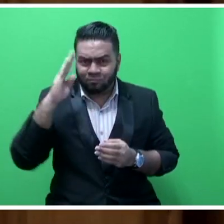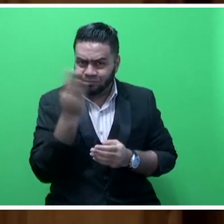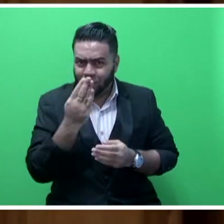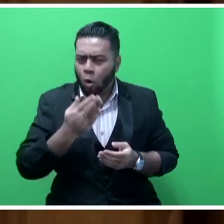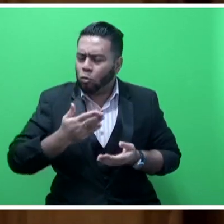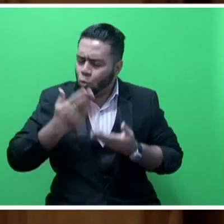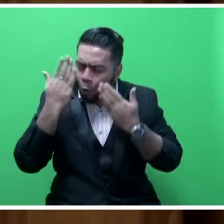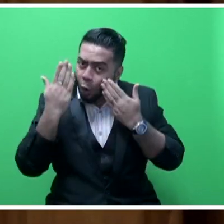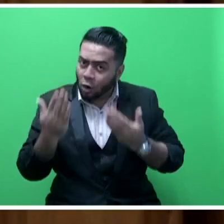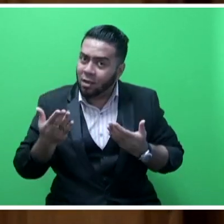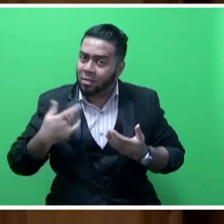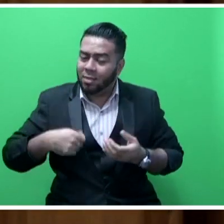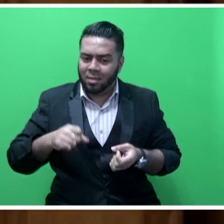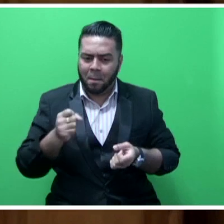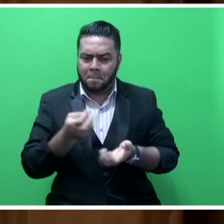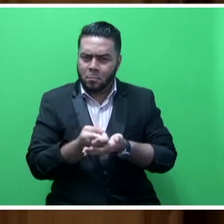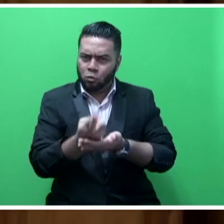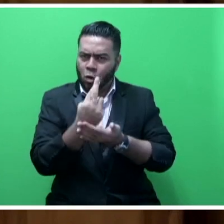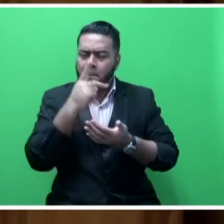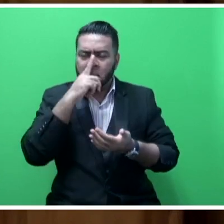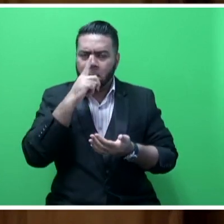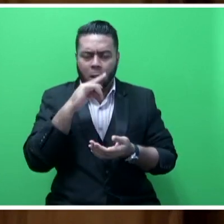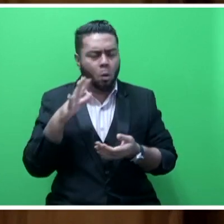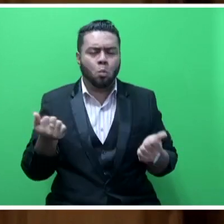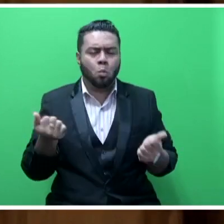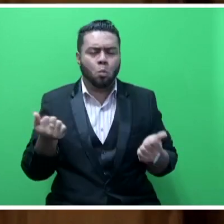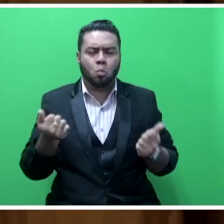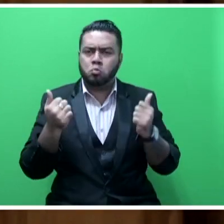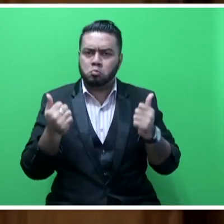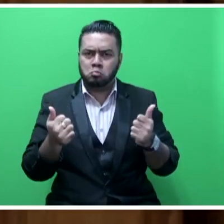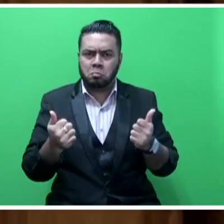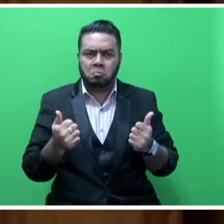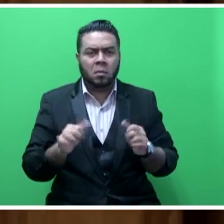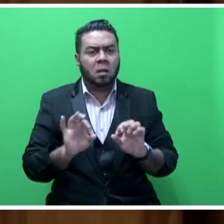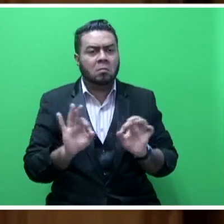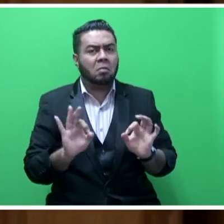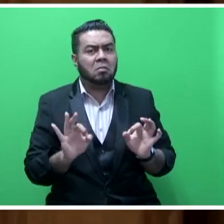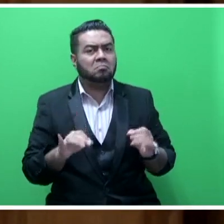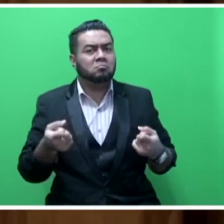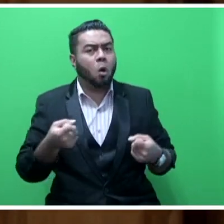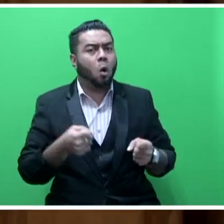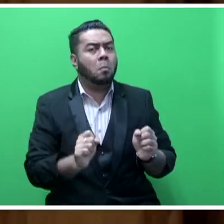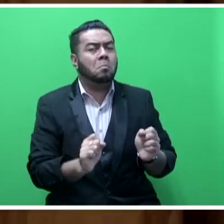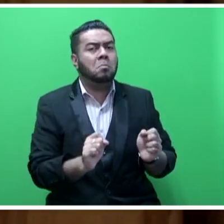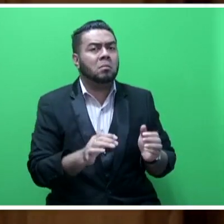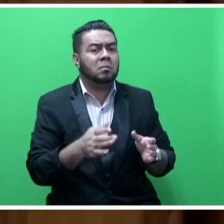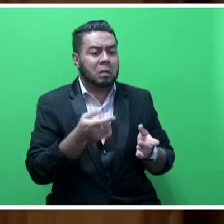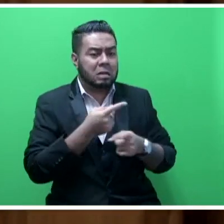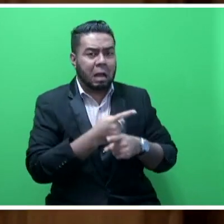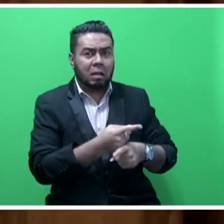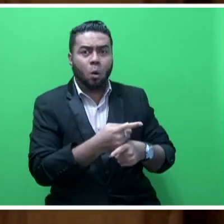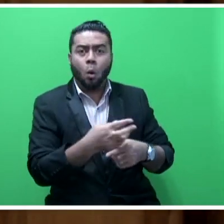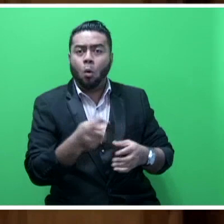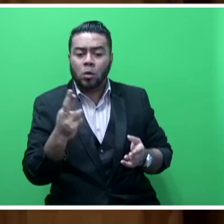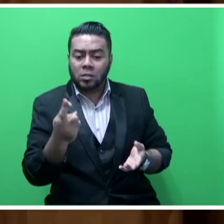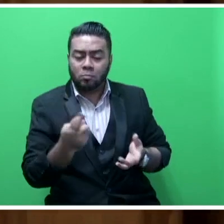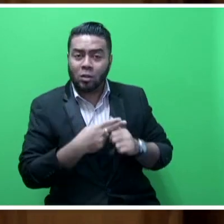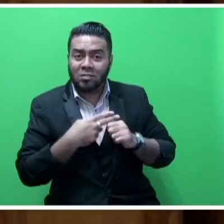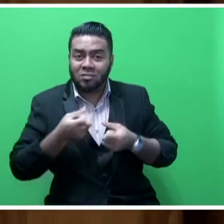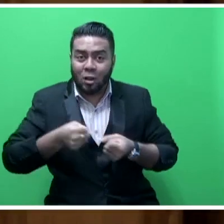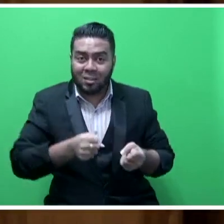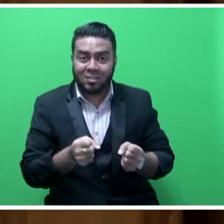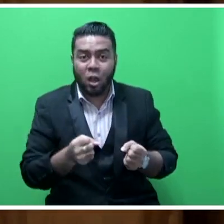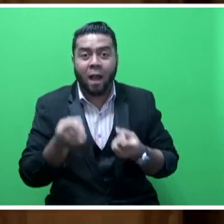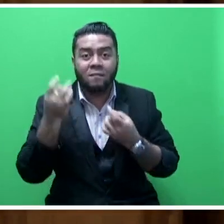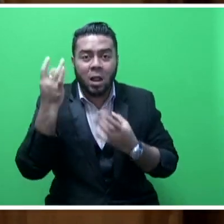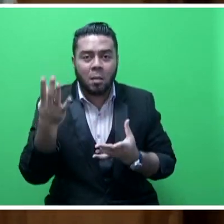and recognize that while no system, operating guideline or response strategy was